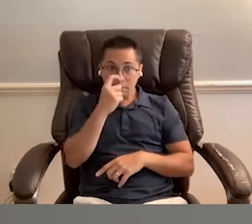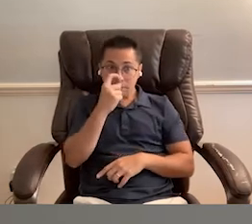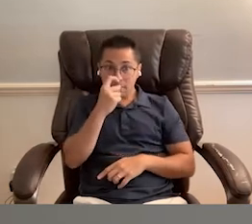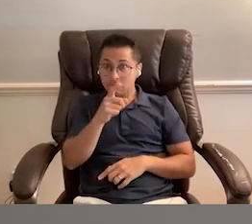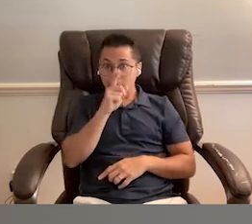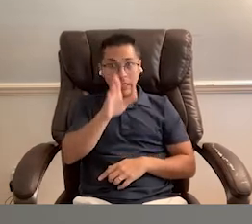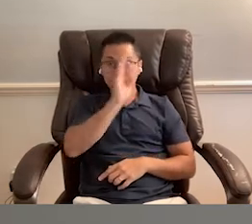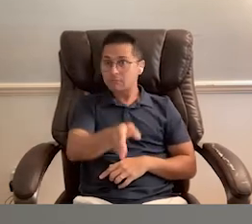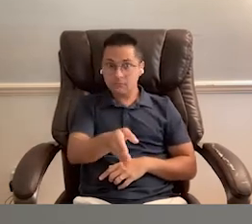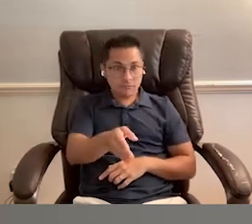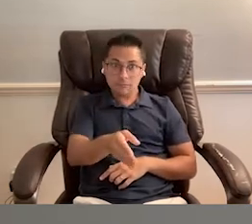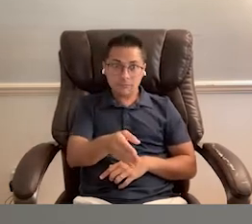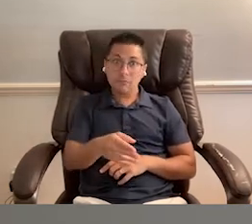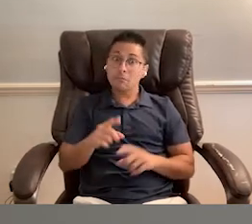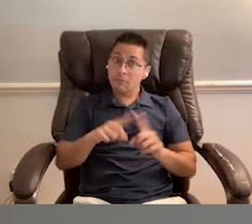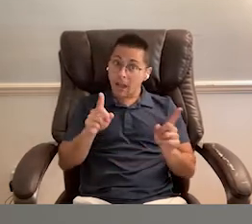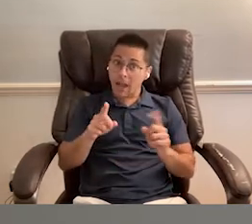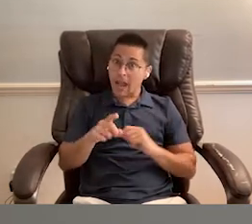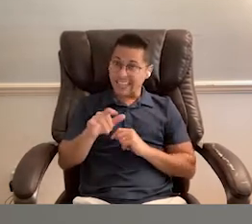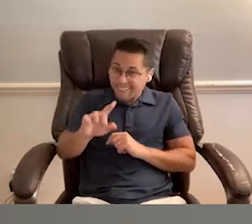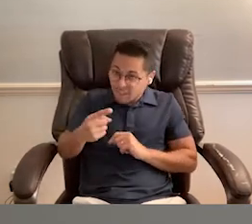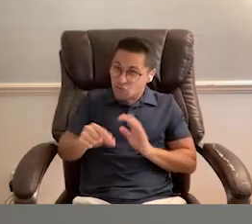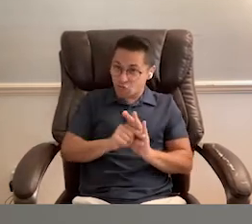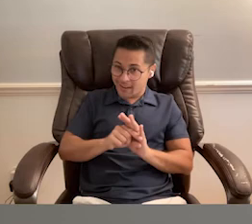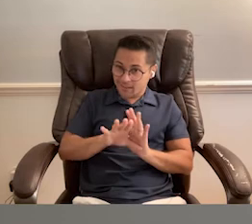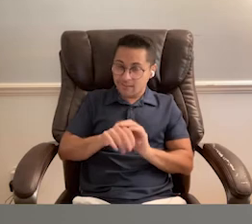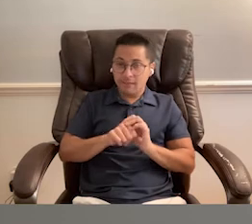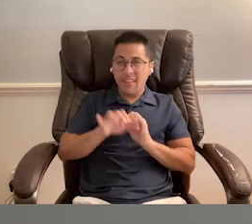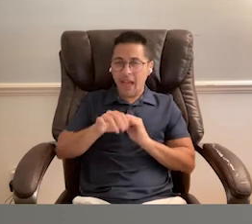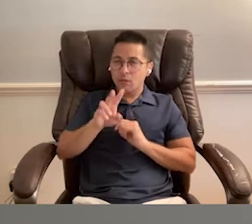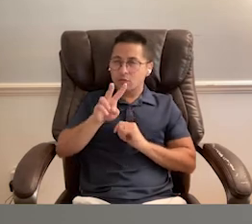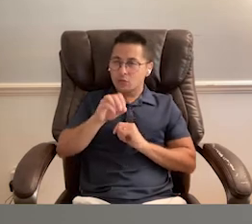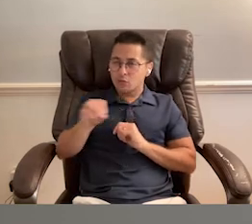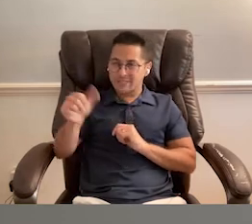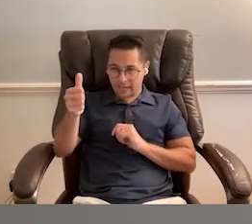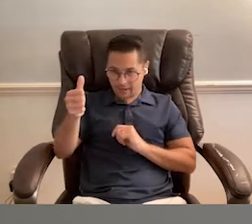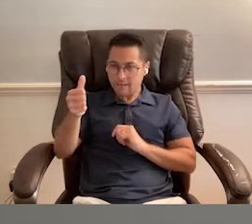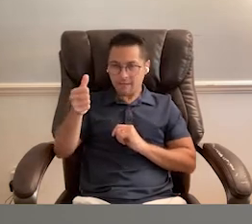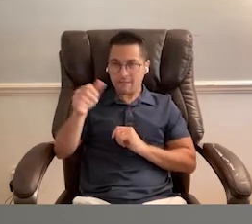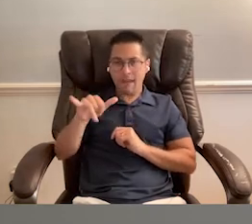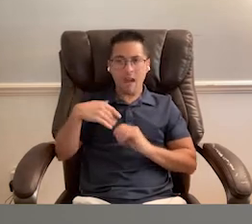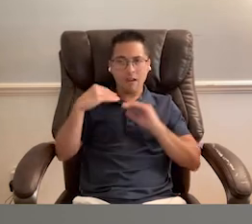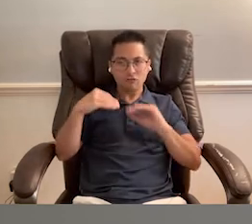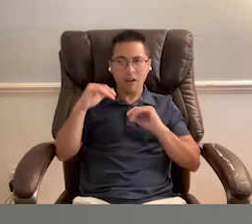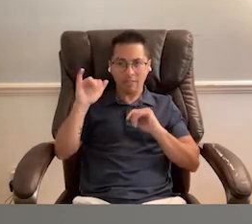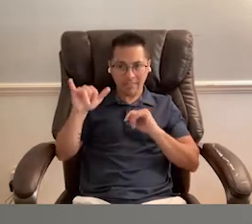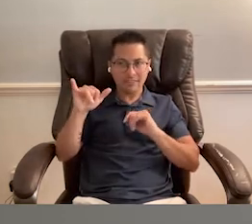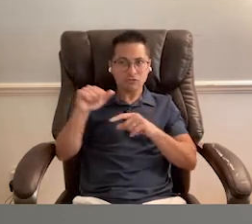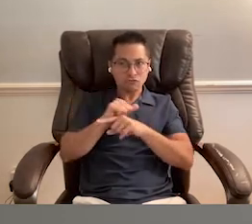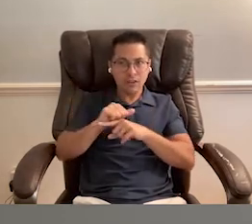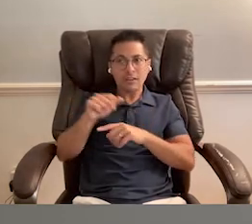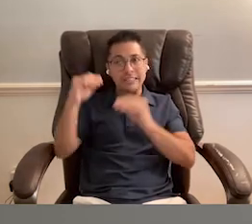it can be, right? But he's first grade. This was in 2010 that I taught this to the